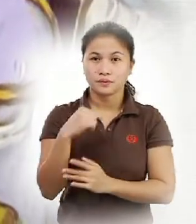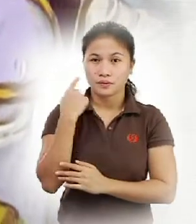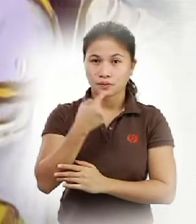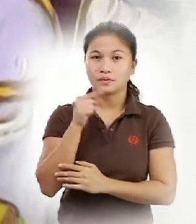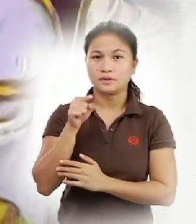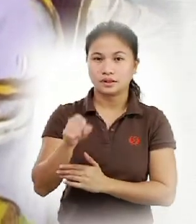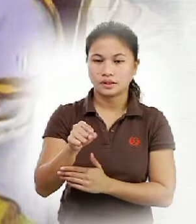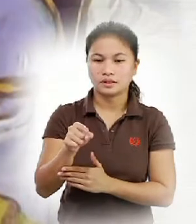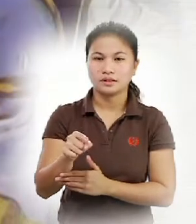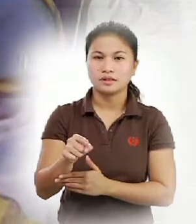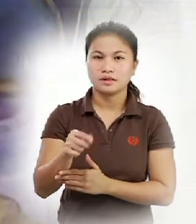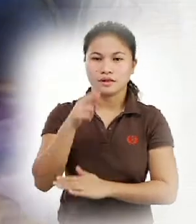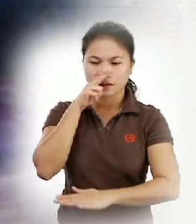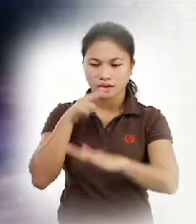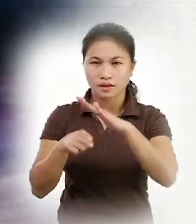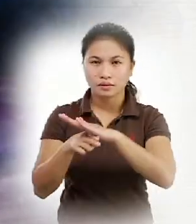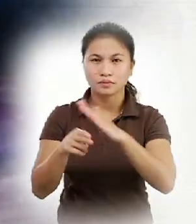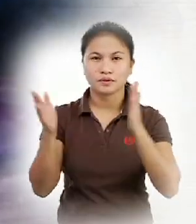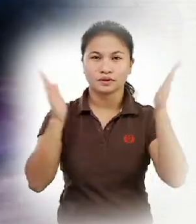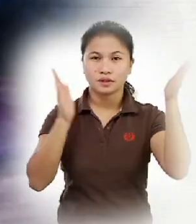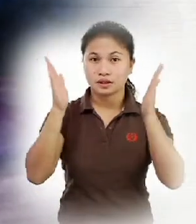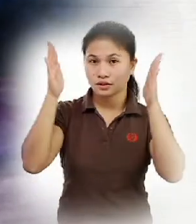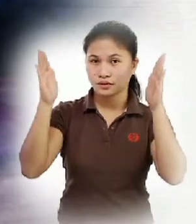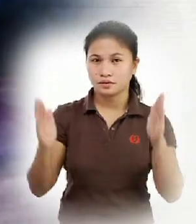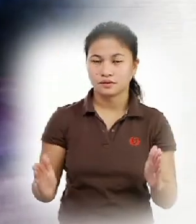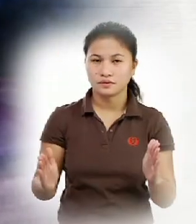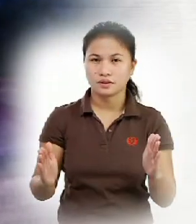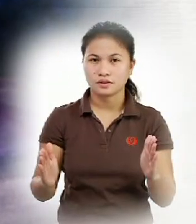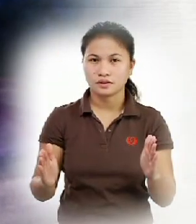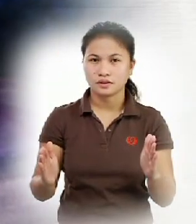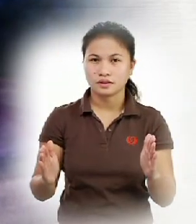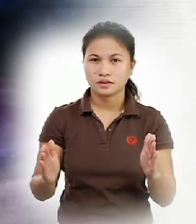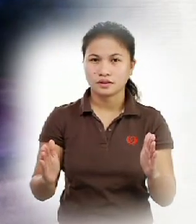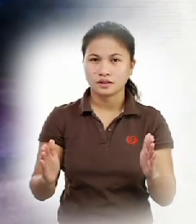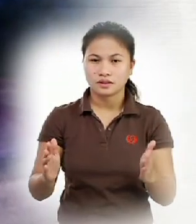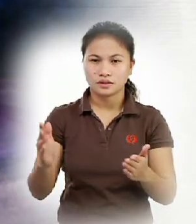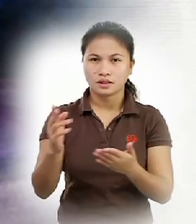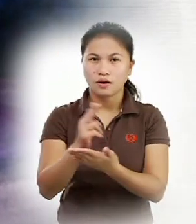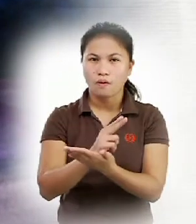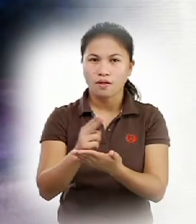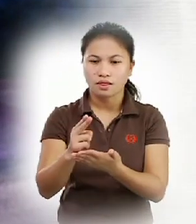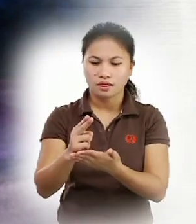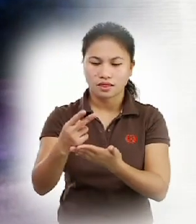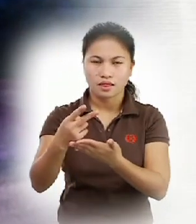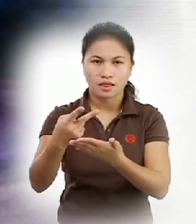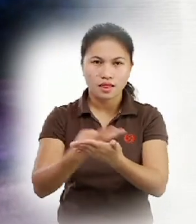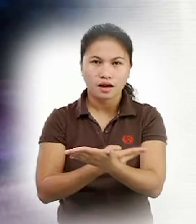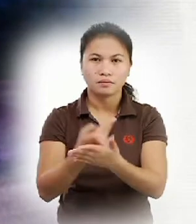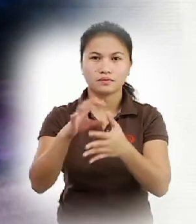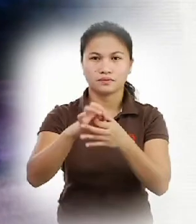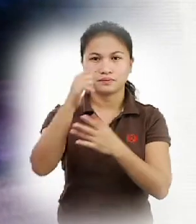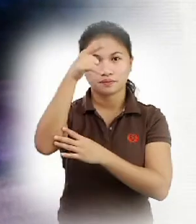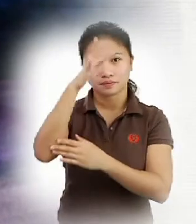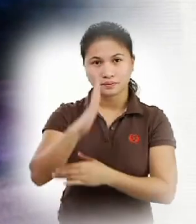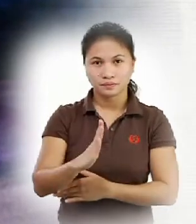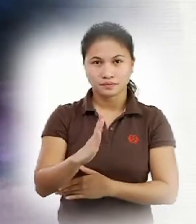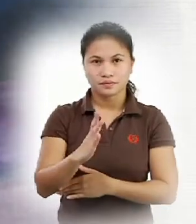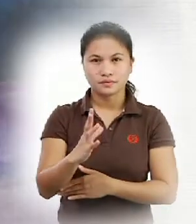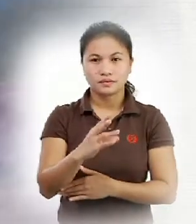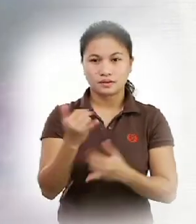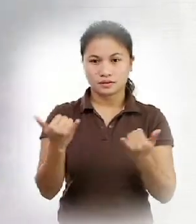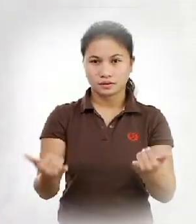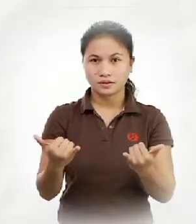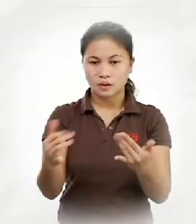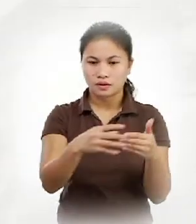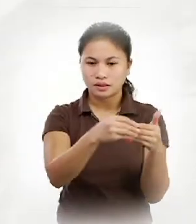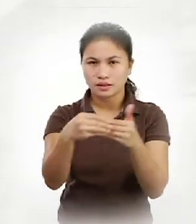the servant, the crucified one, the lowly Lamb of God, now hosting a friendly